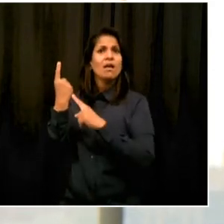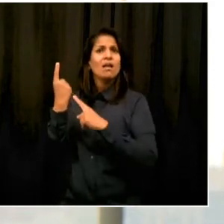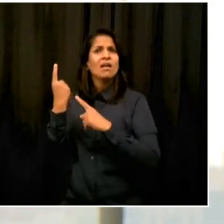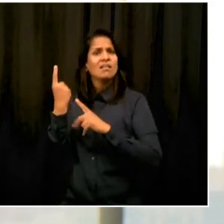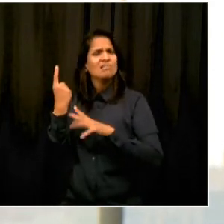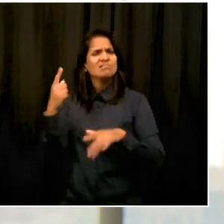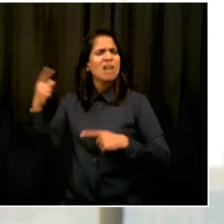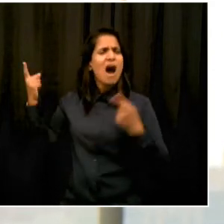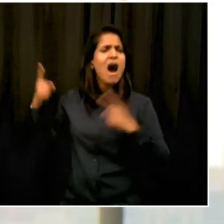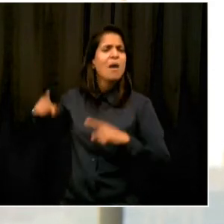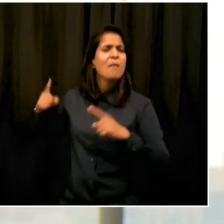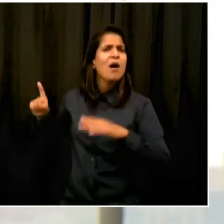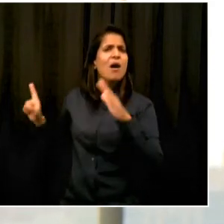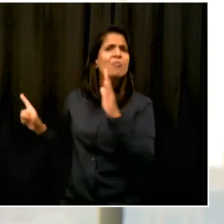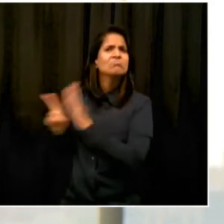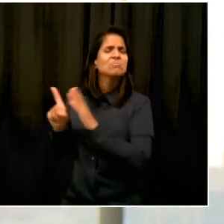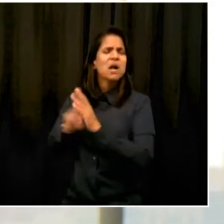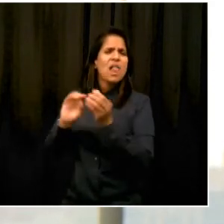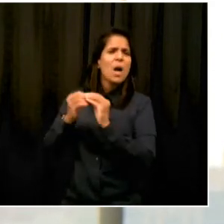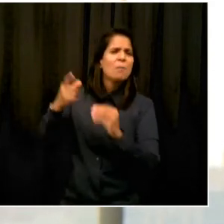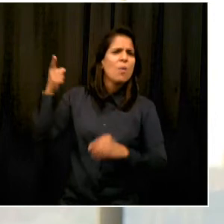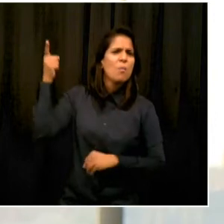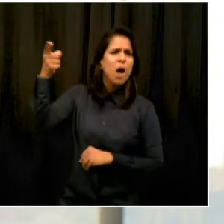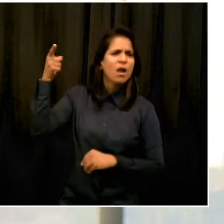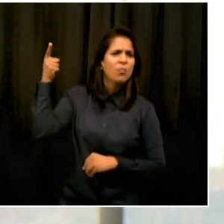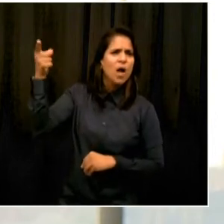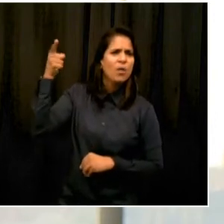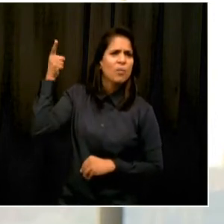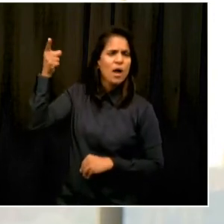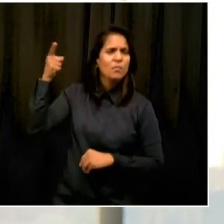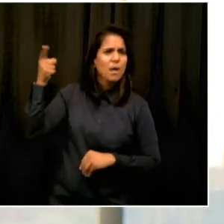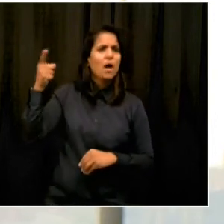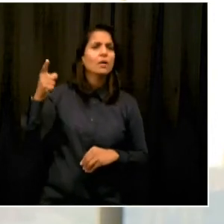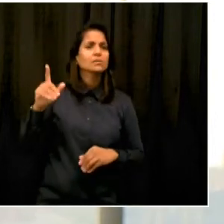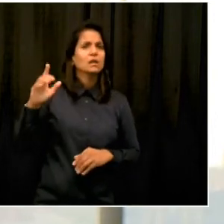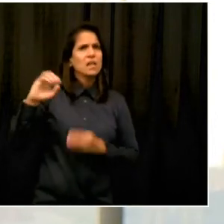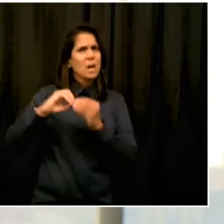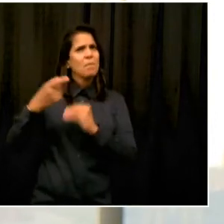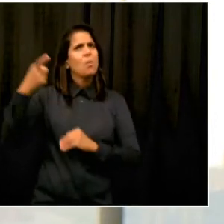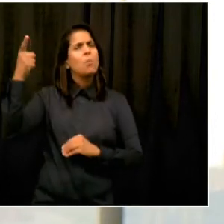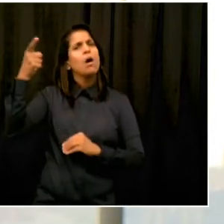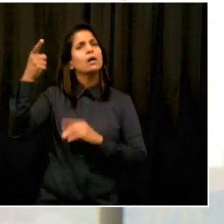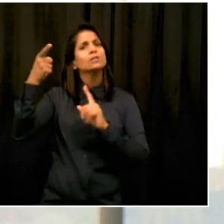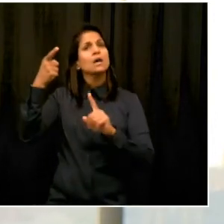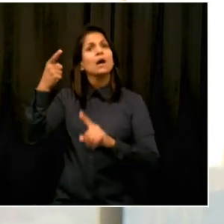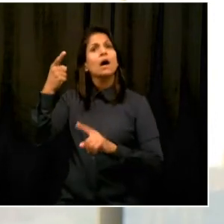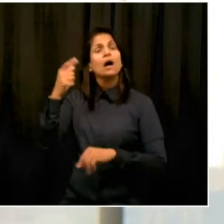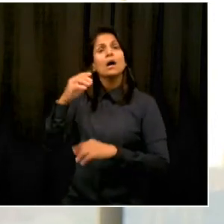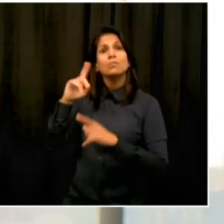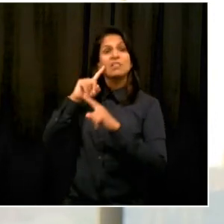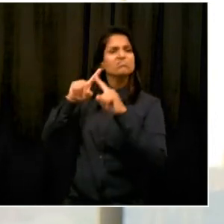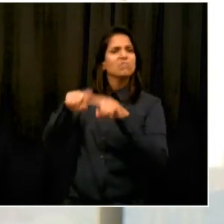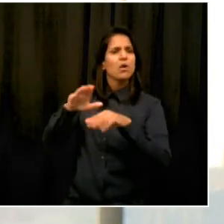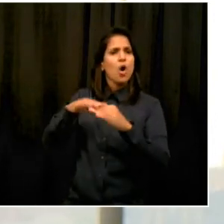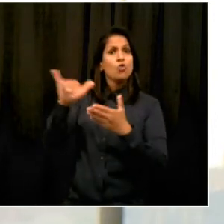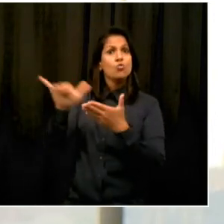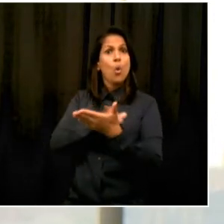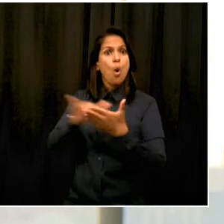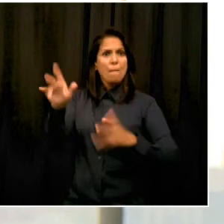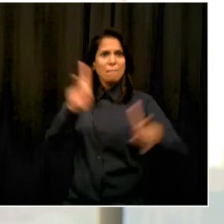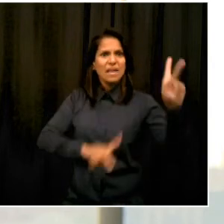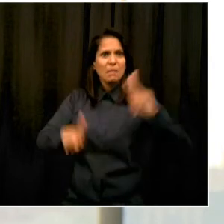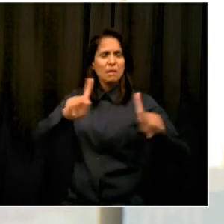challenge. It means drawing out all the talent that is here because it is breathtaking.